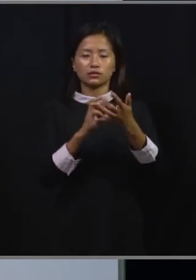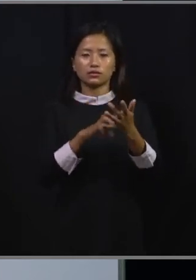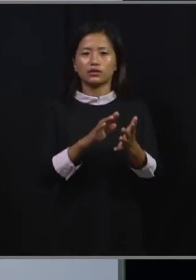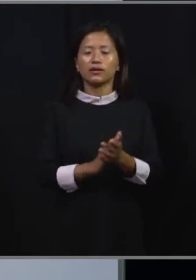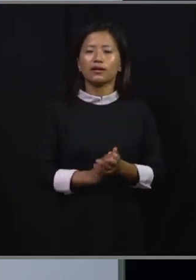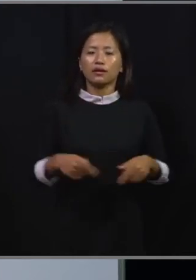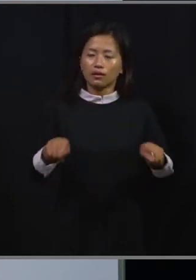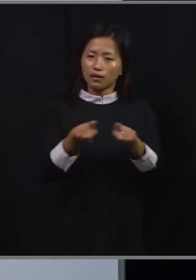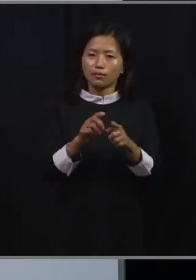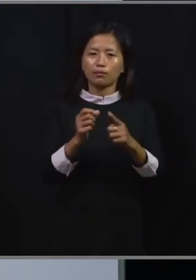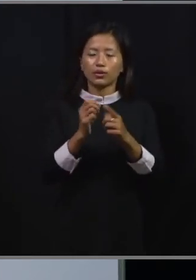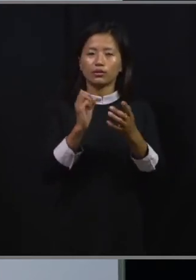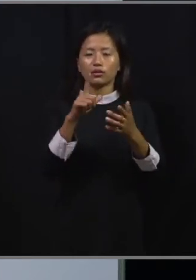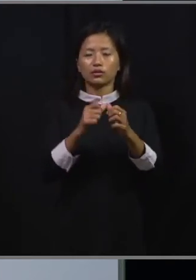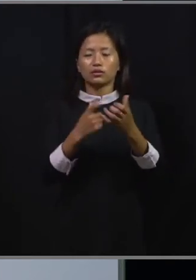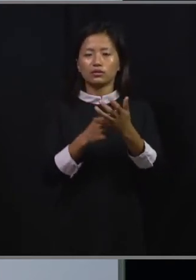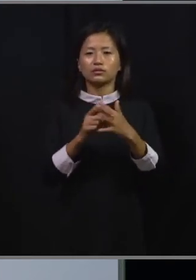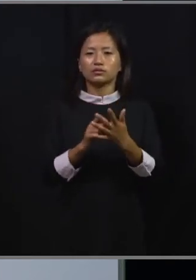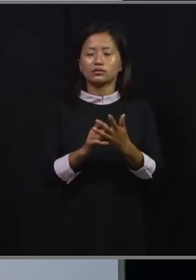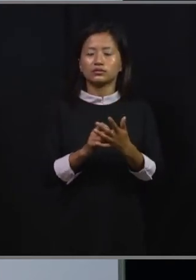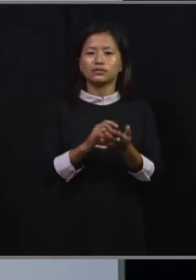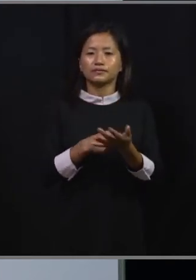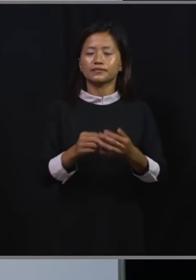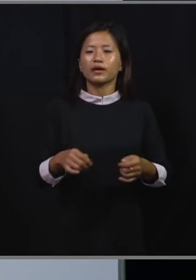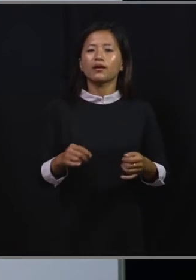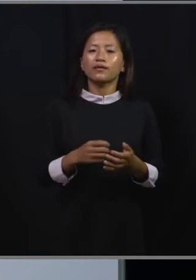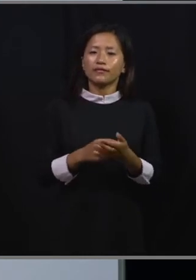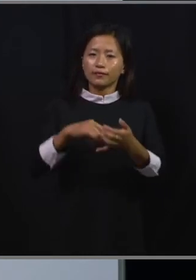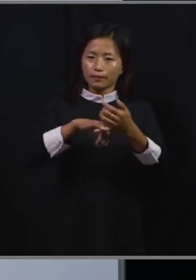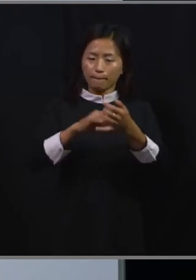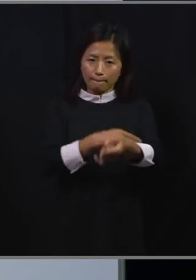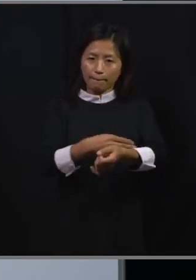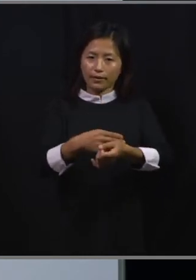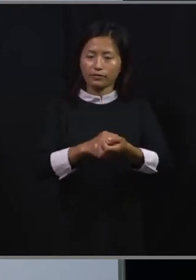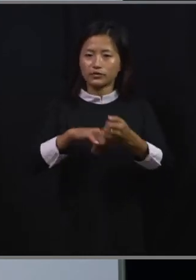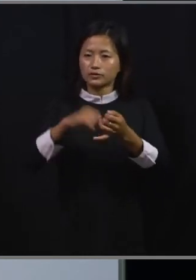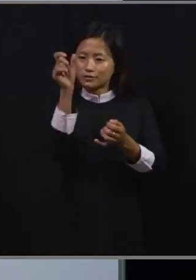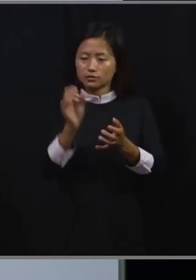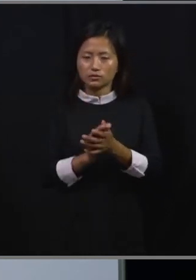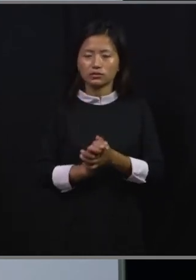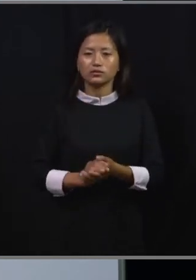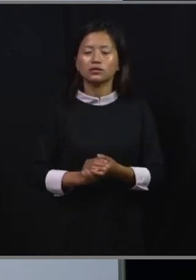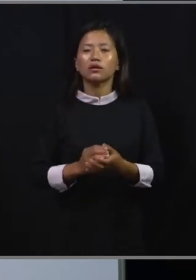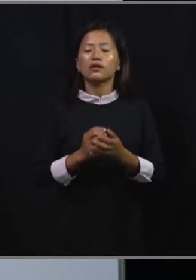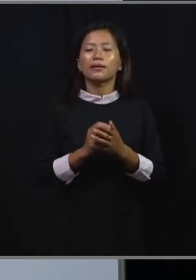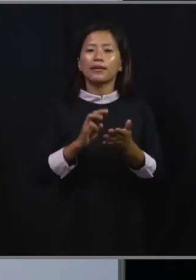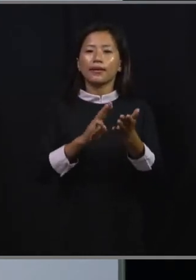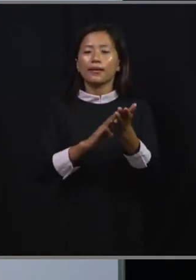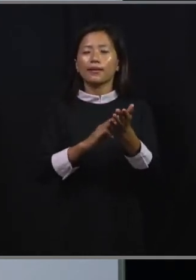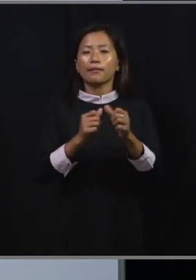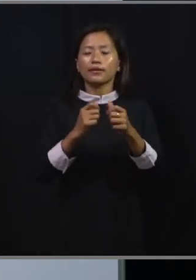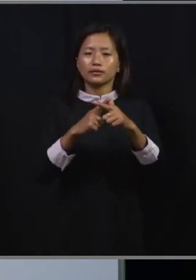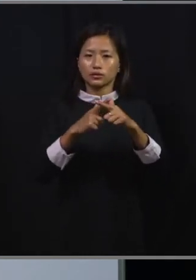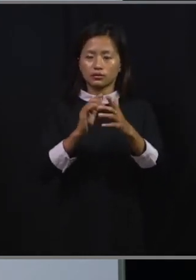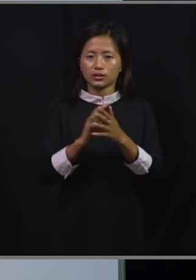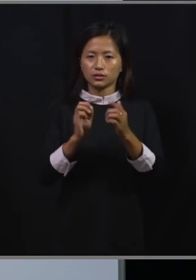The name of the scientist was Maxwell. The name of scientist what? Maxwell. It is in the year of around 18th century. Okay, around what?